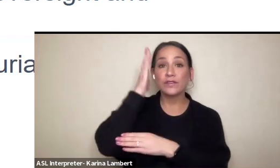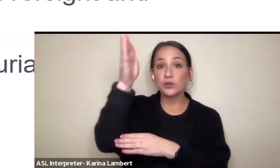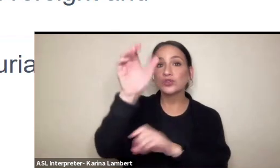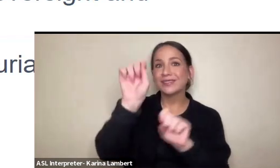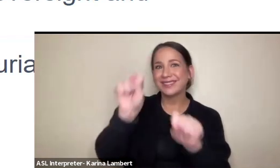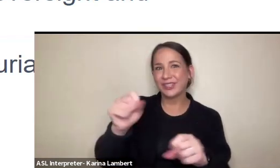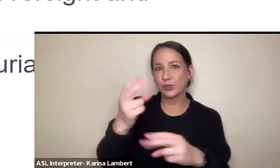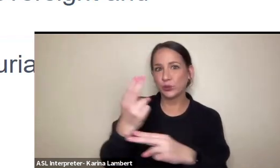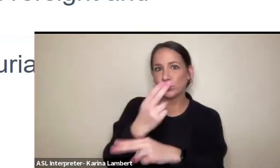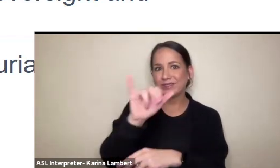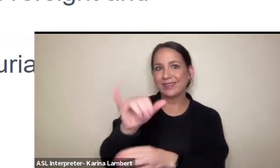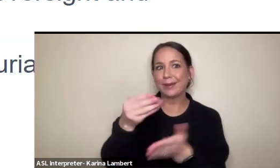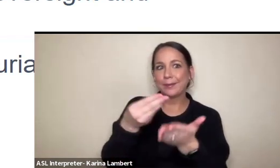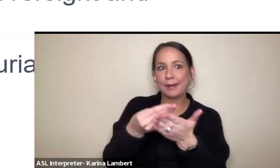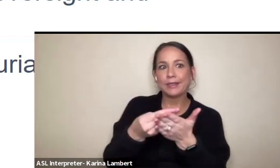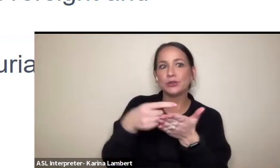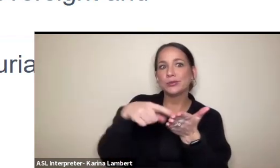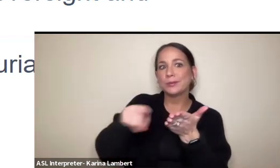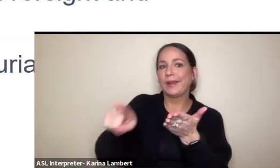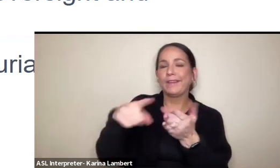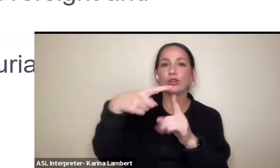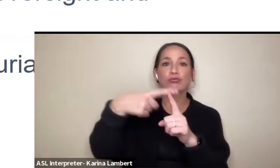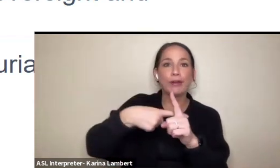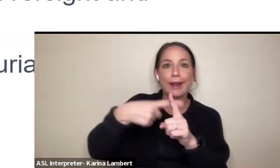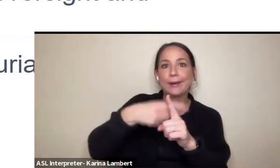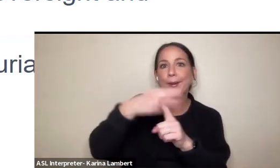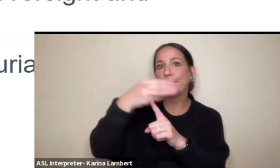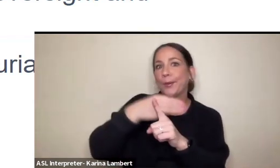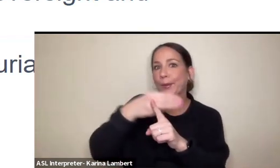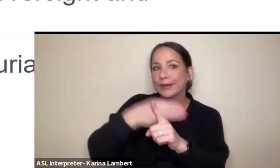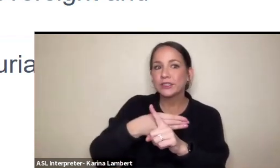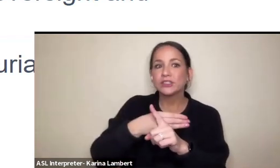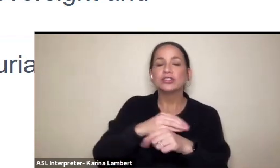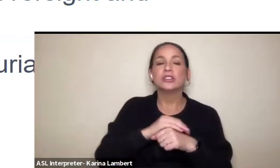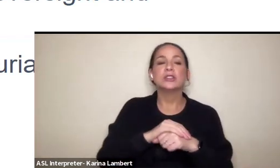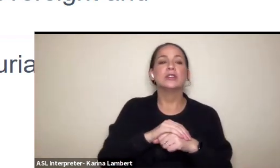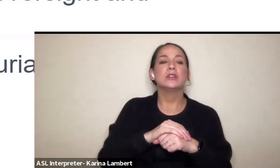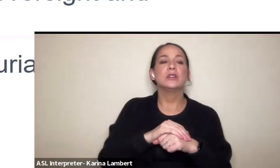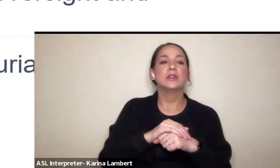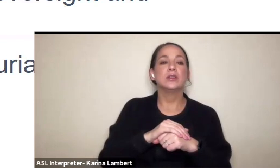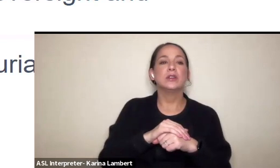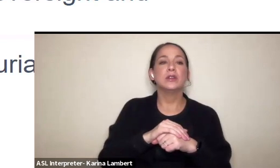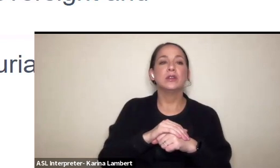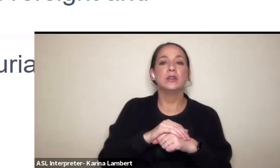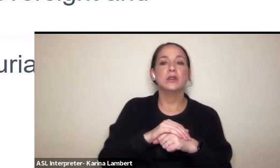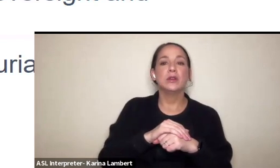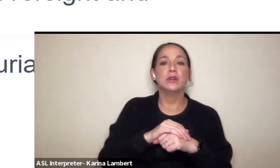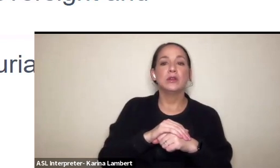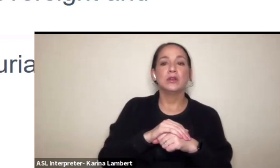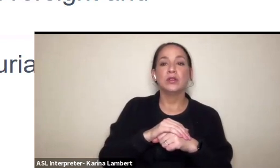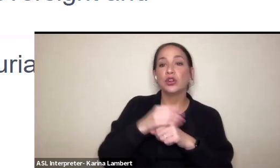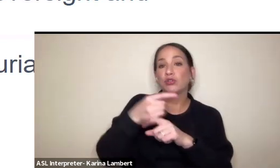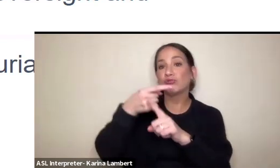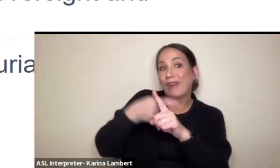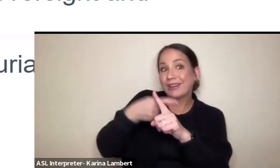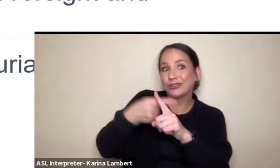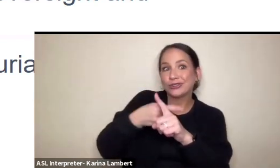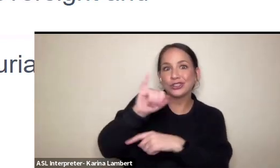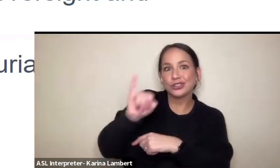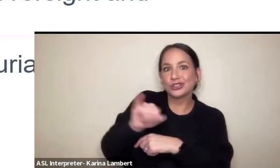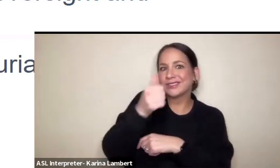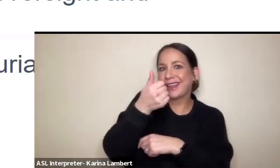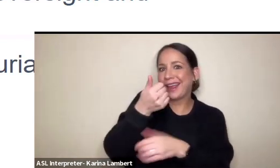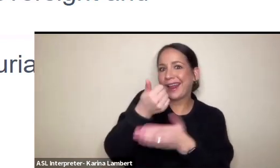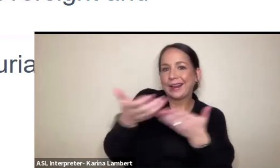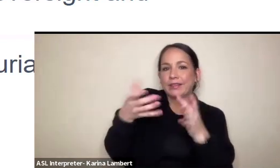account to pay for rent or mortgage payments if you wanted to, or rental insurance, anything to do with